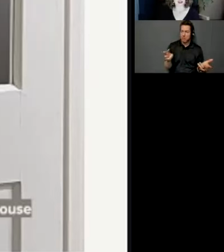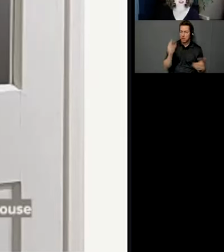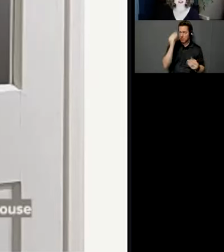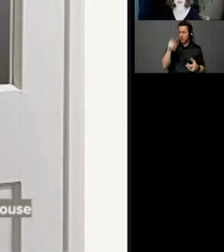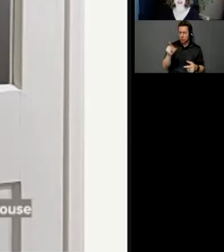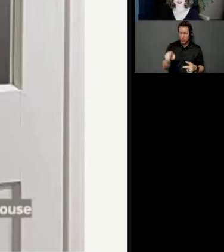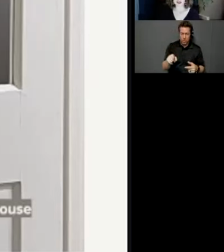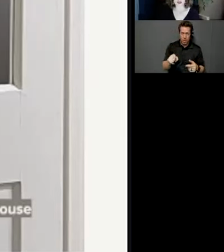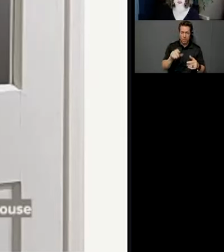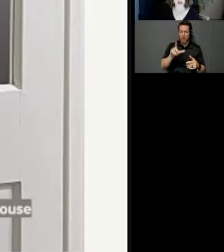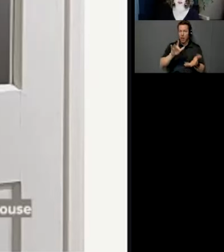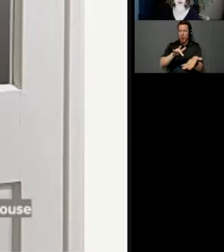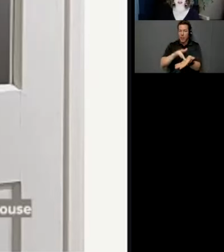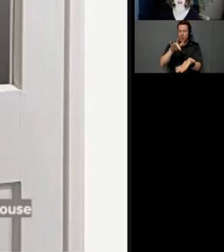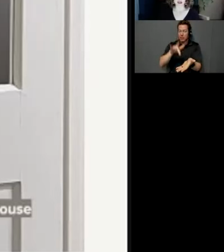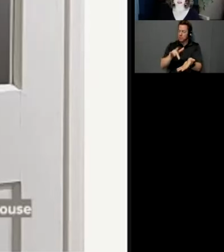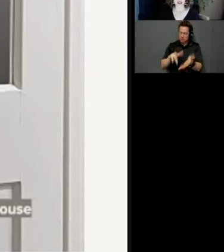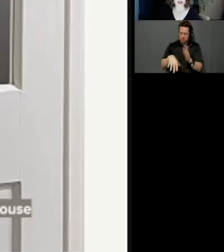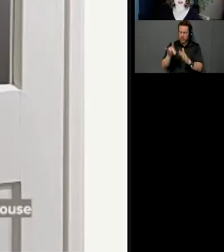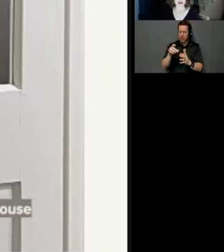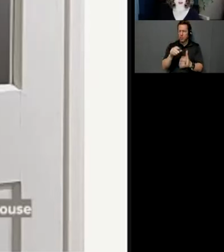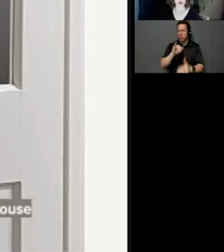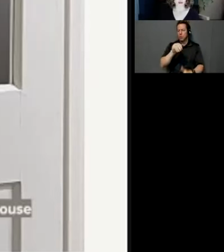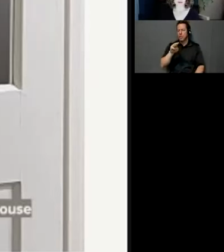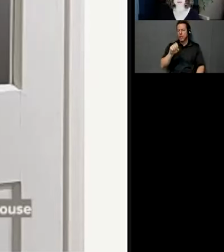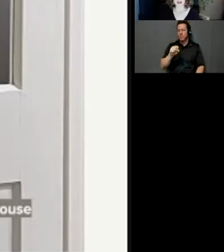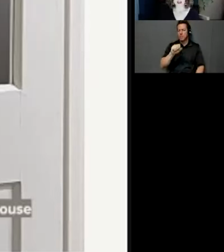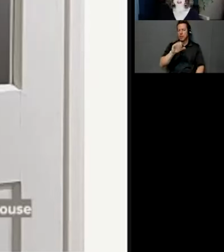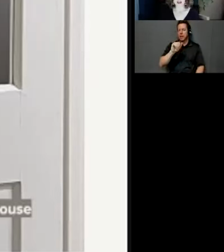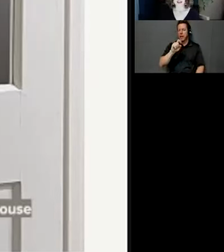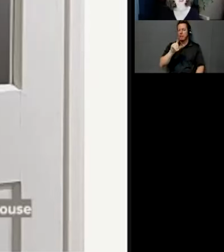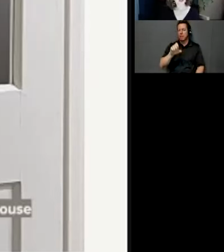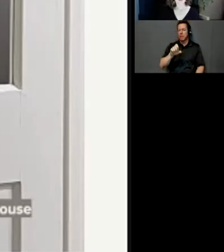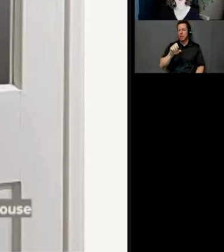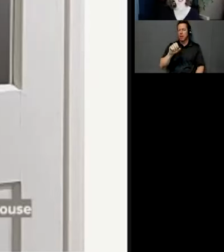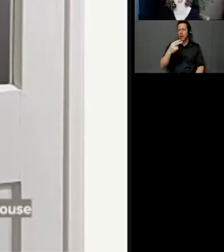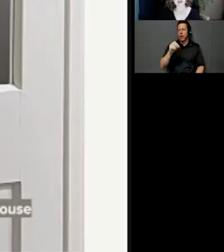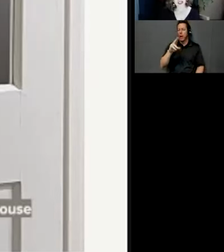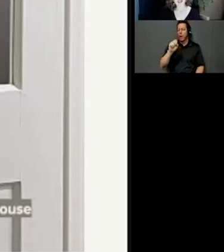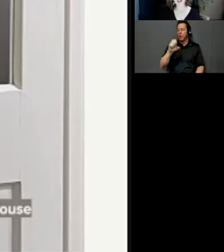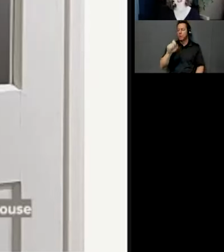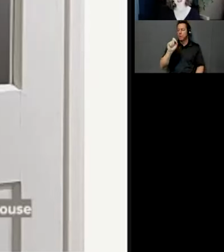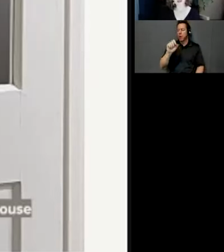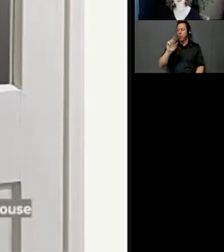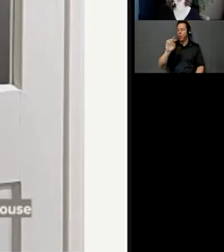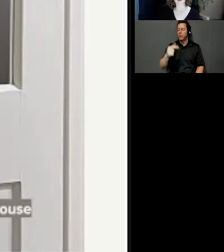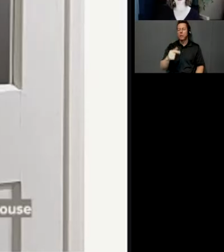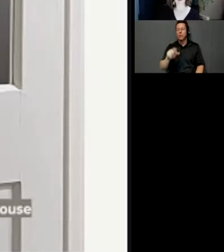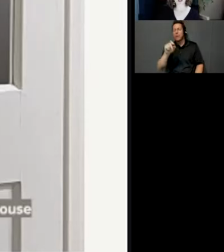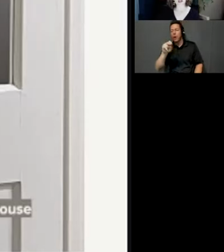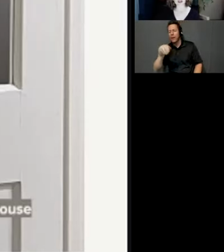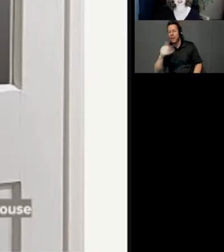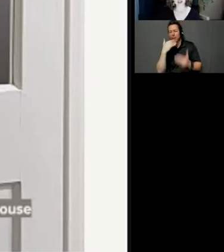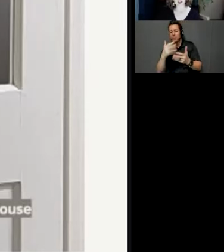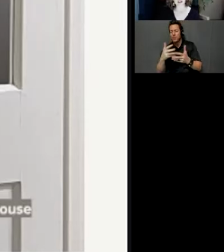need, any links you need, you can find them on jamescastlehouse.org. So yeah, thank you. Thank you, Tania, so much for sharing.